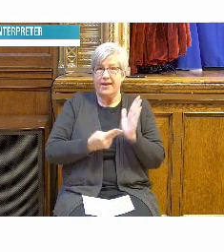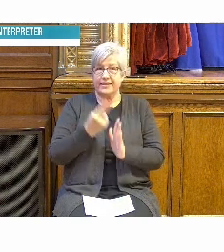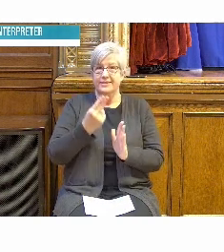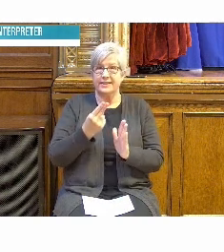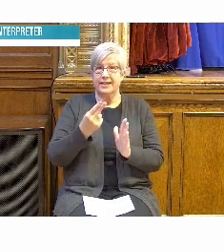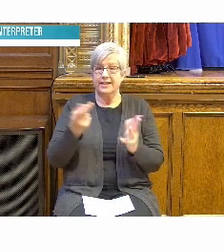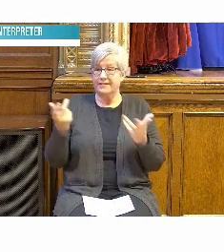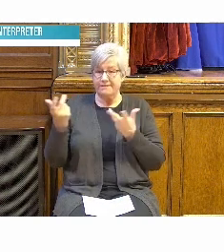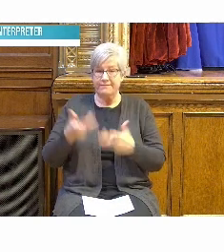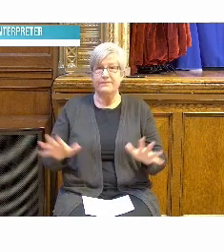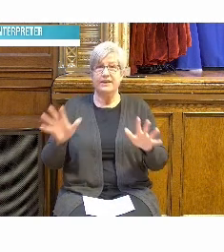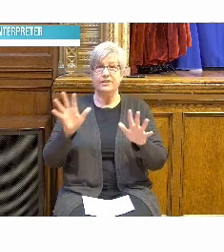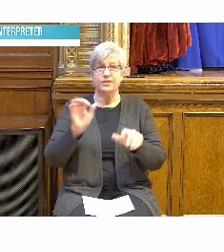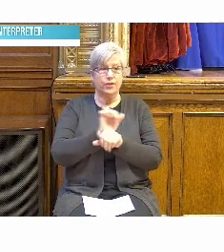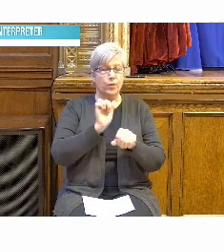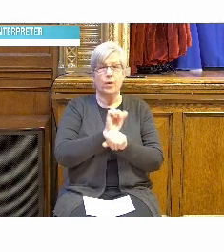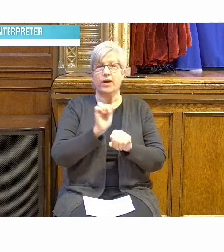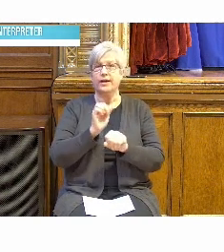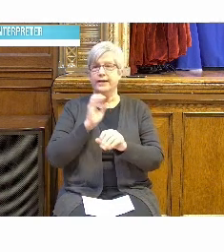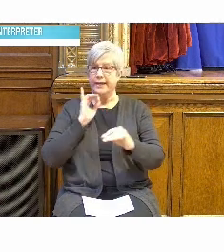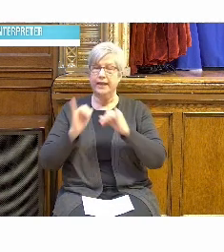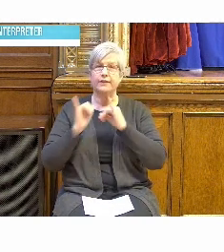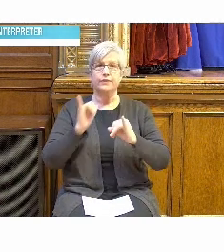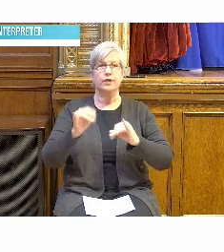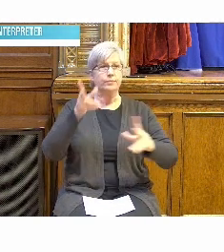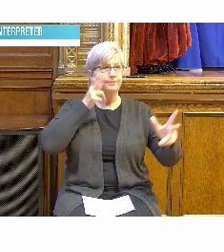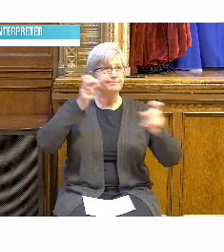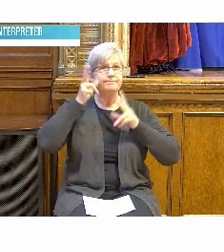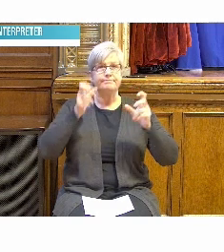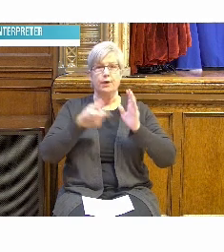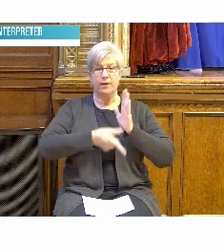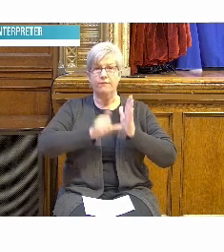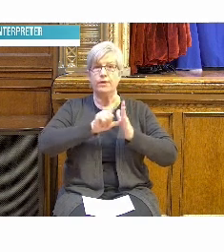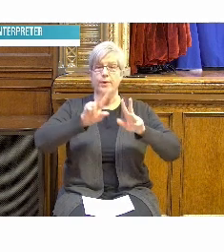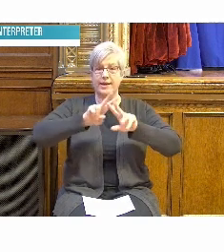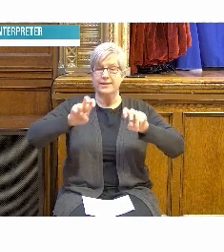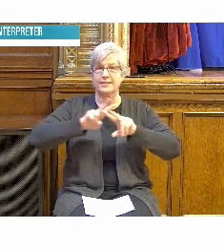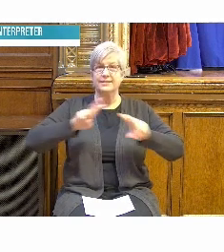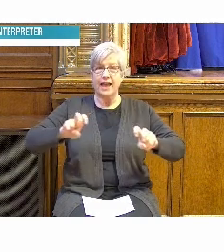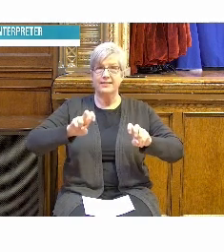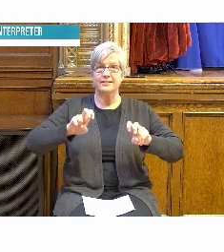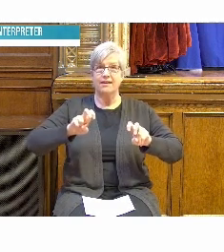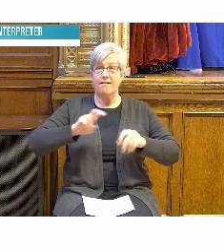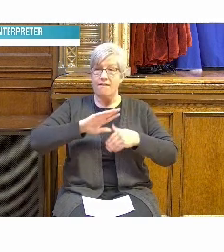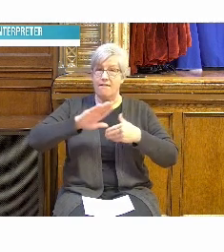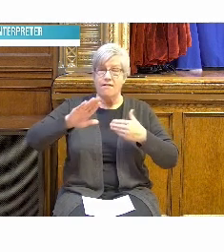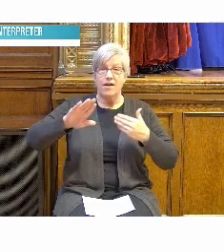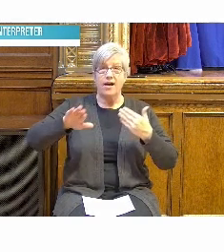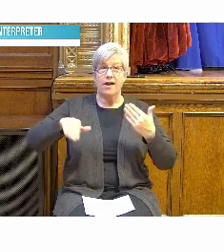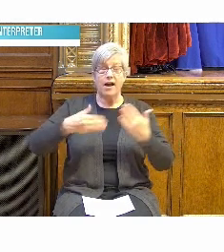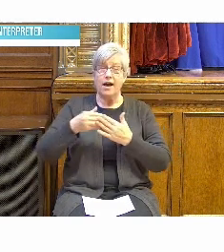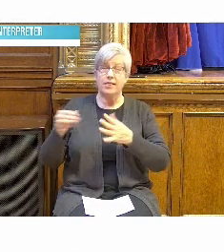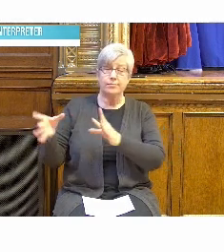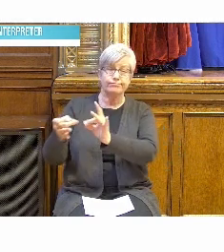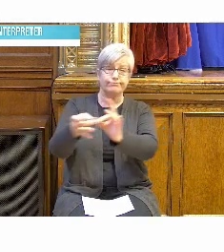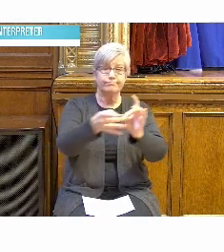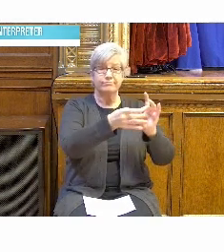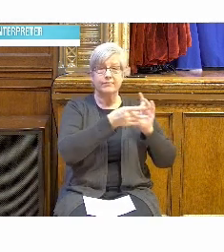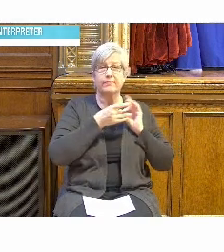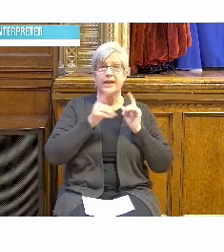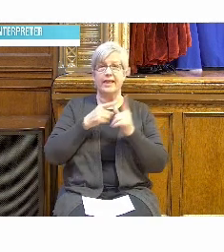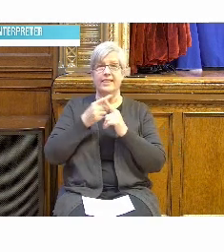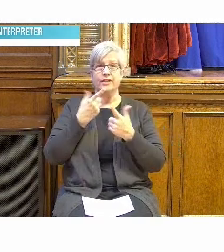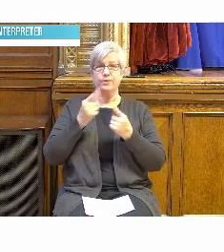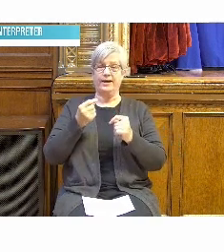to review and then assess the impact of slavery on New